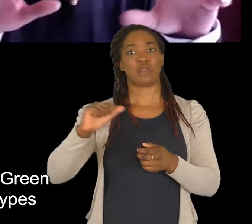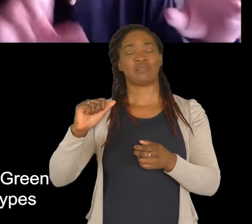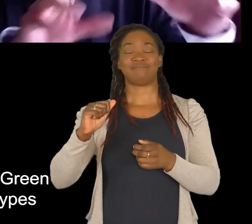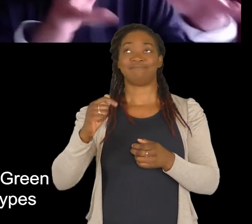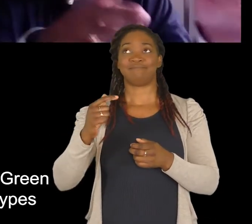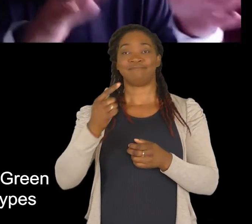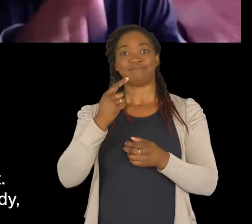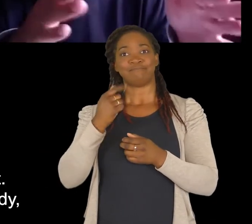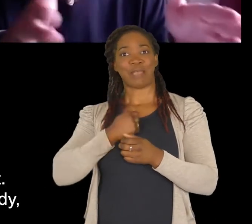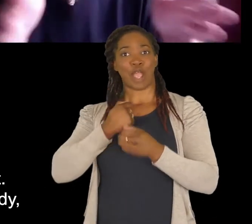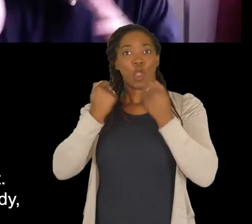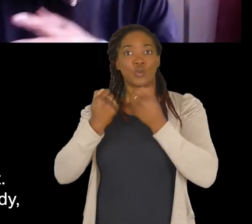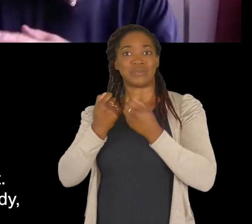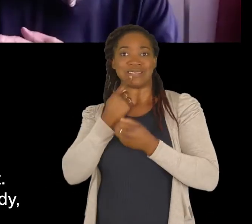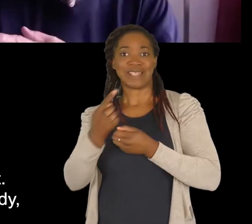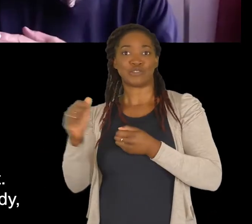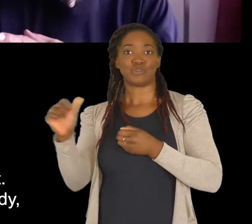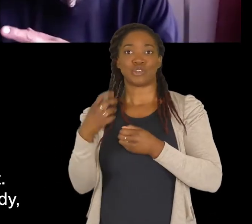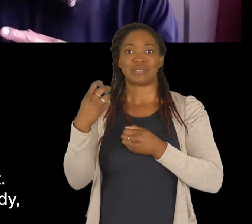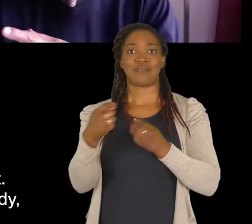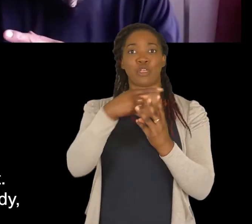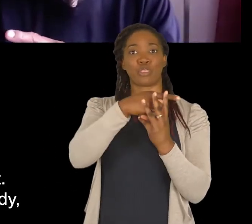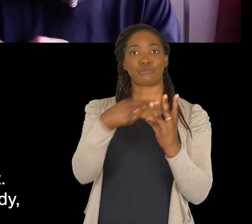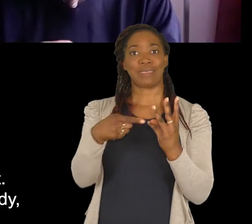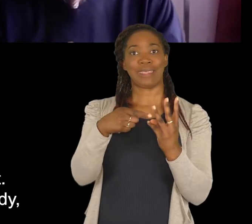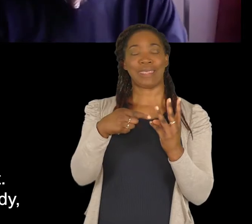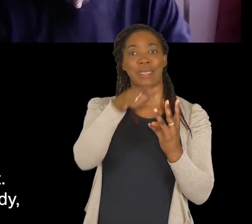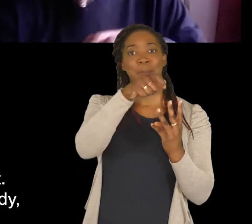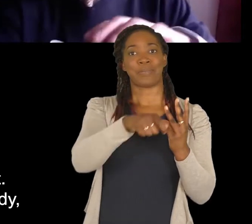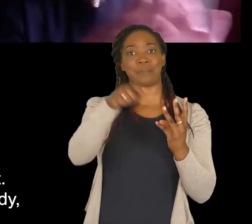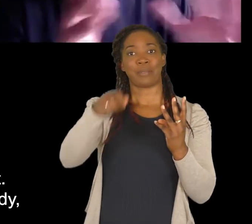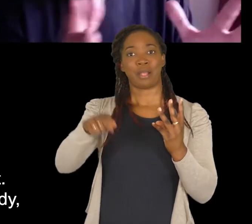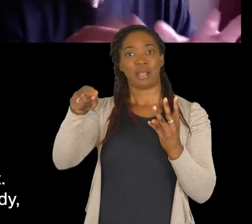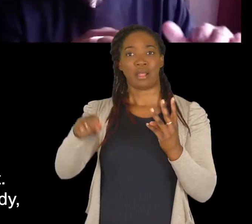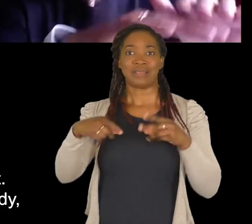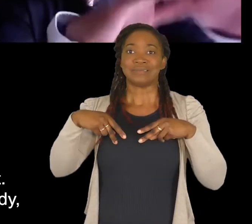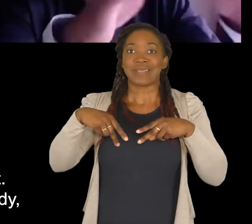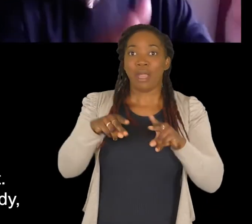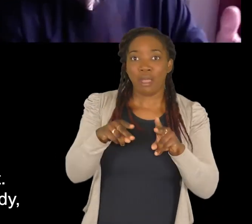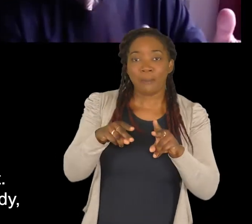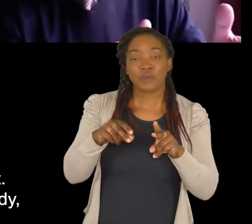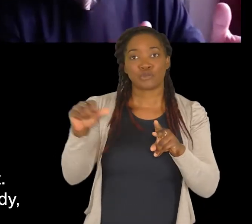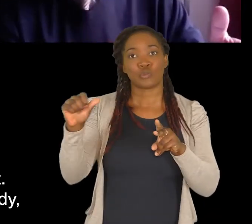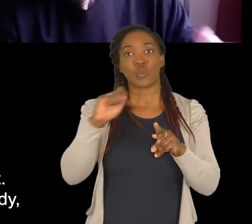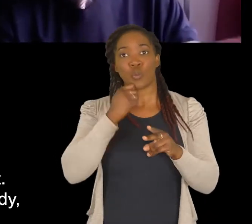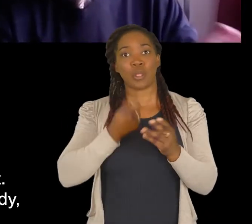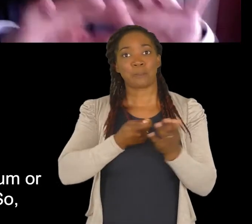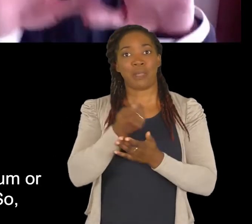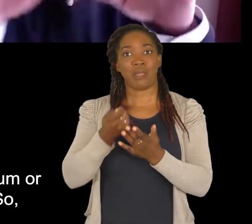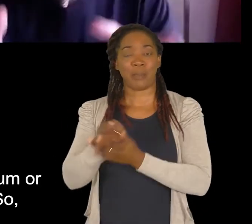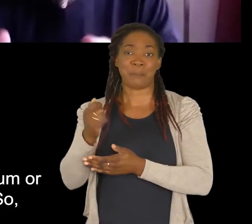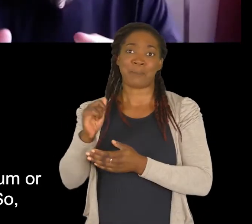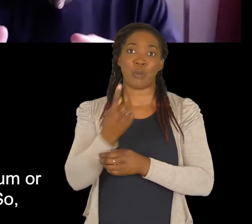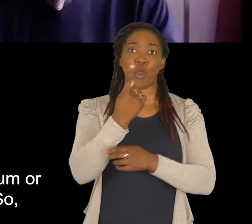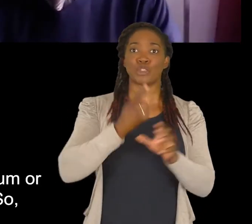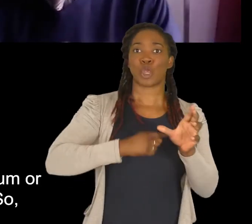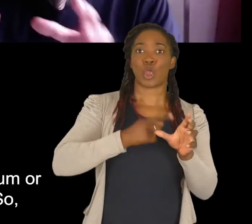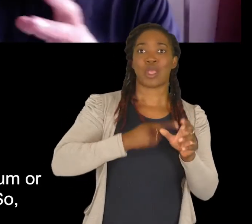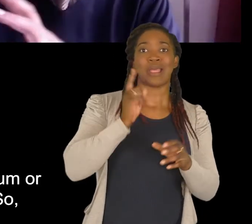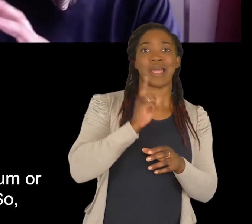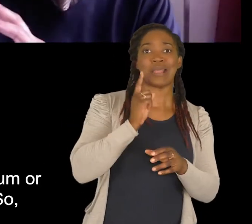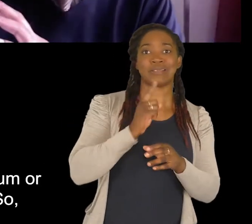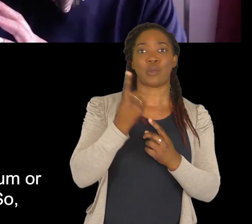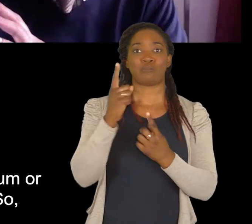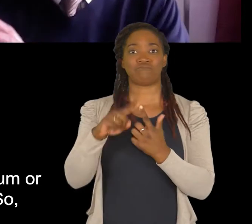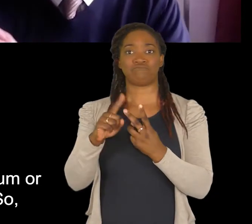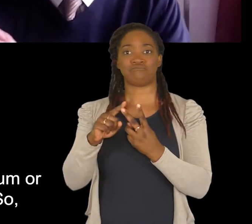of types of individual that could buy your product, right? You know, so let's imagine you had one as a younger lady, one as a younger guy, and